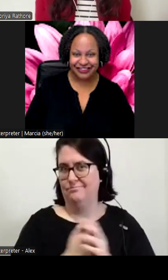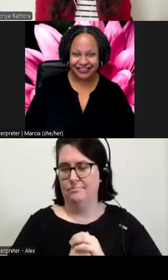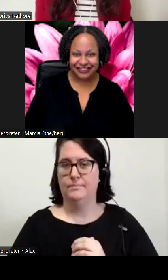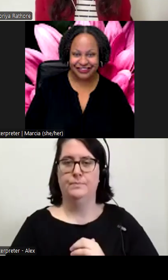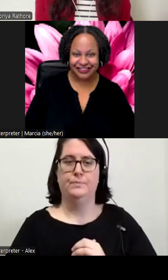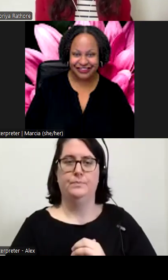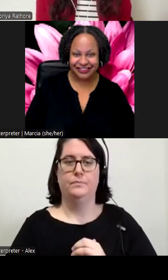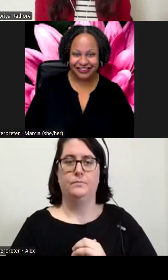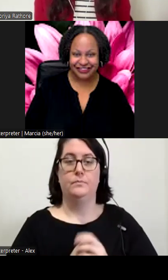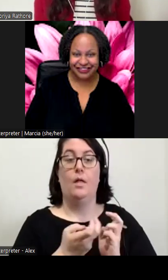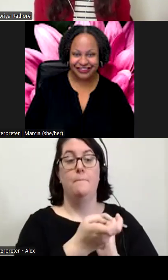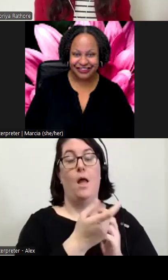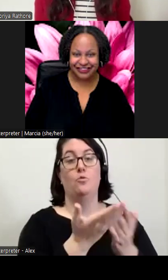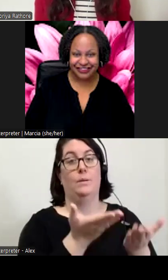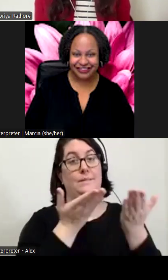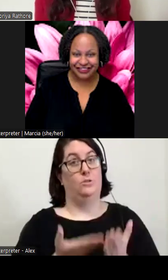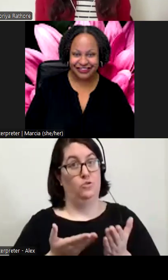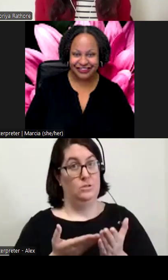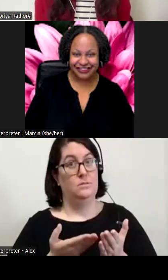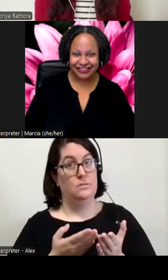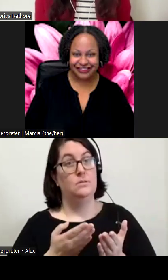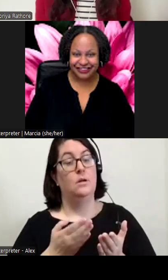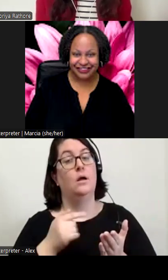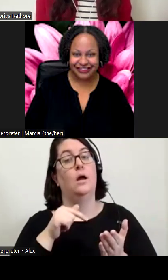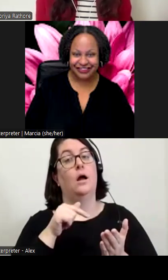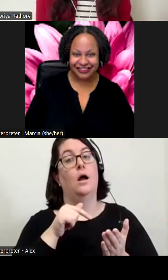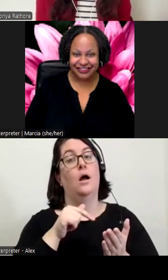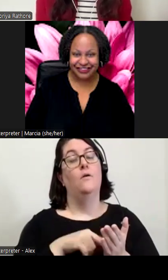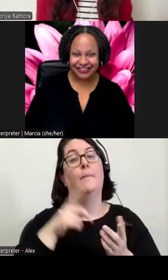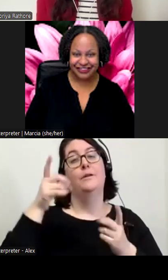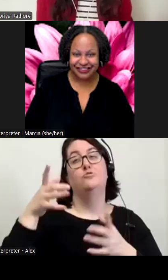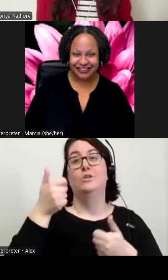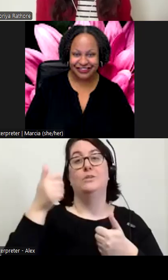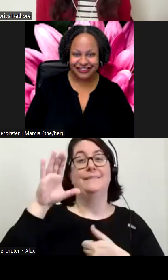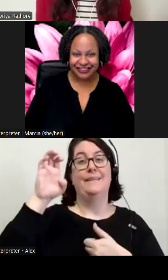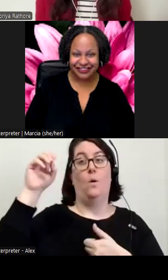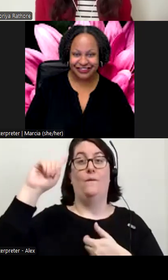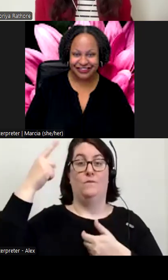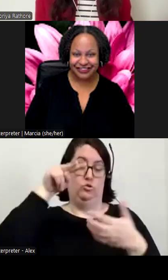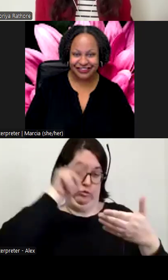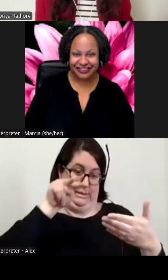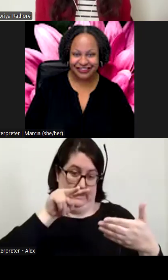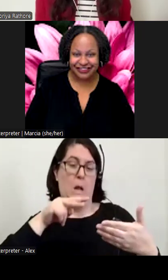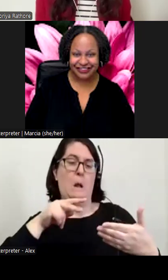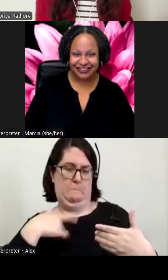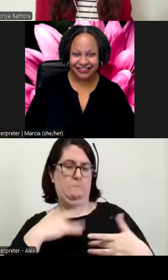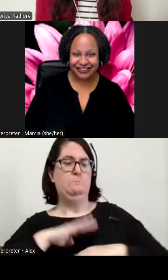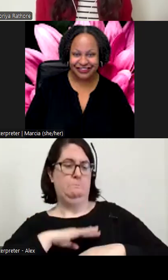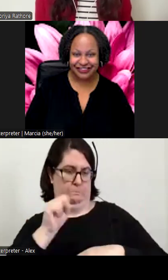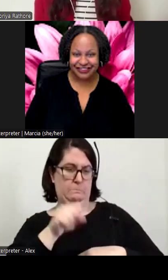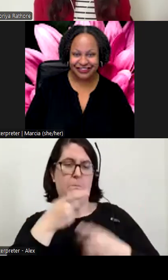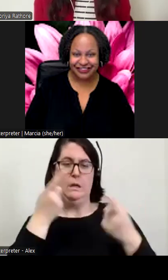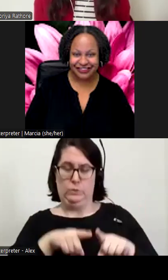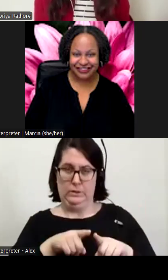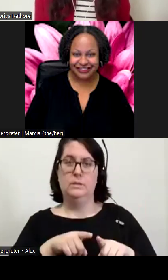Those panel recommendations are then approved by our director and CEO before they're announced. And once you get your